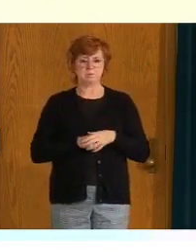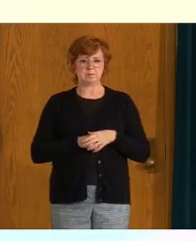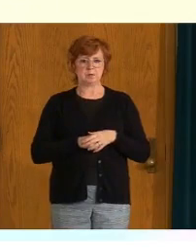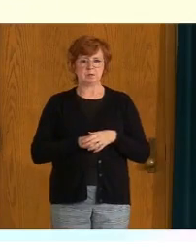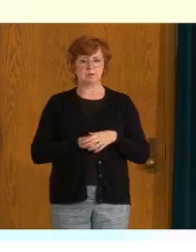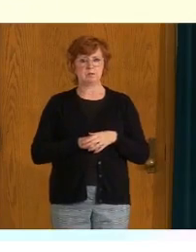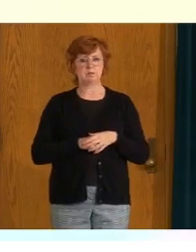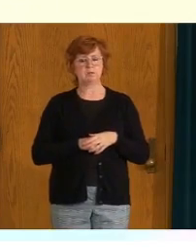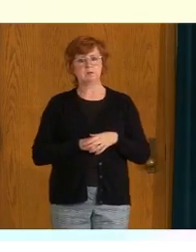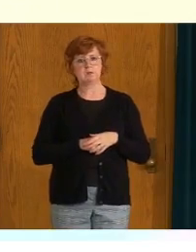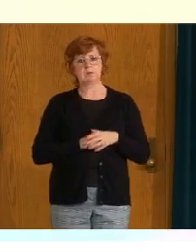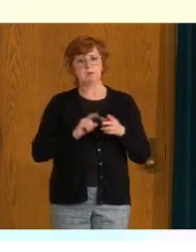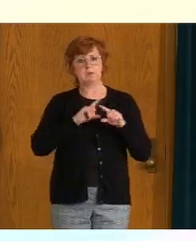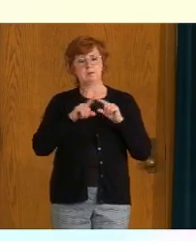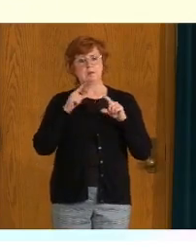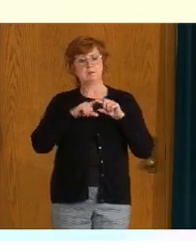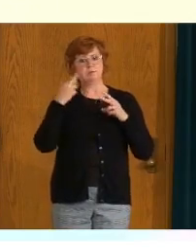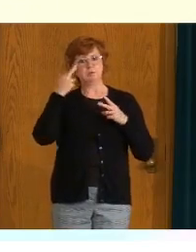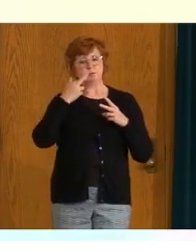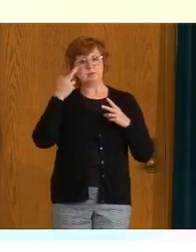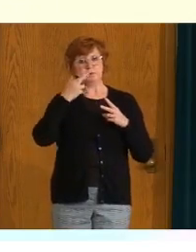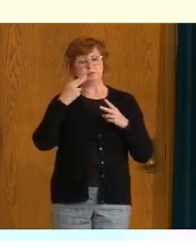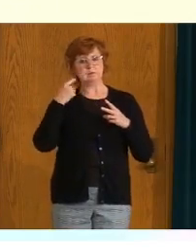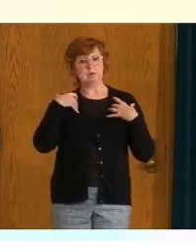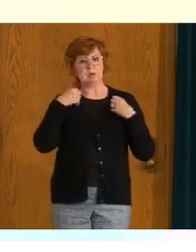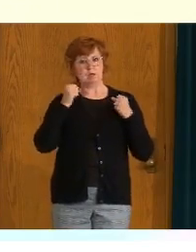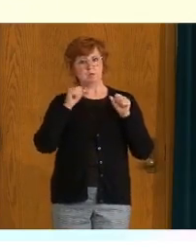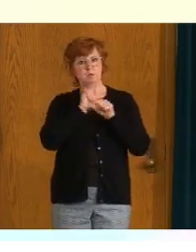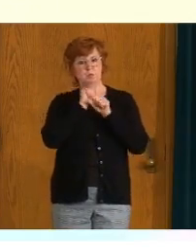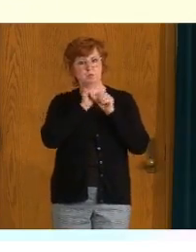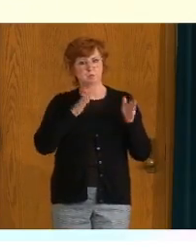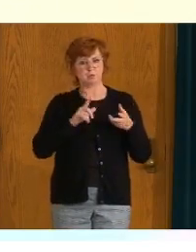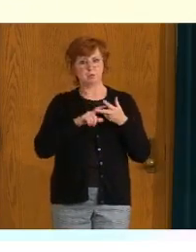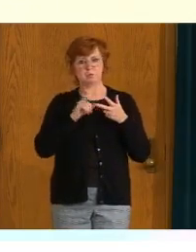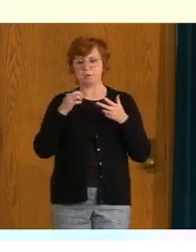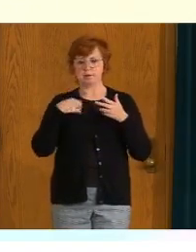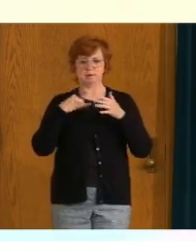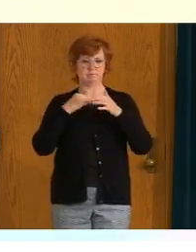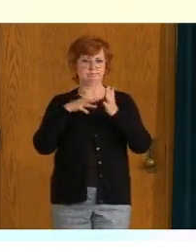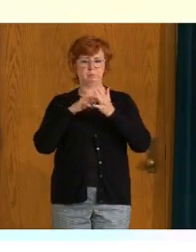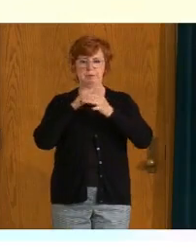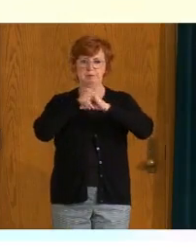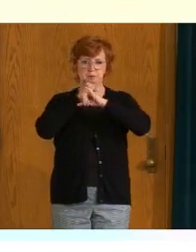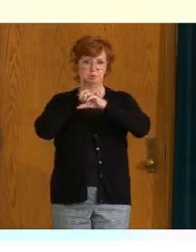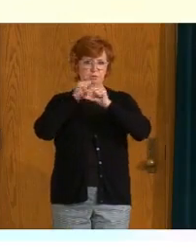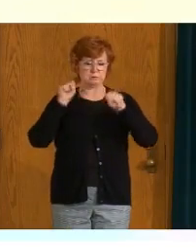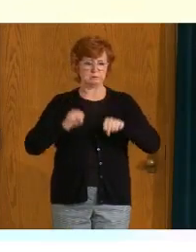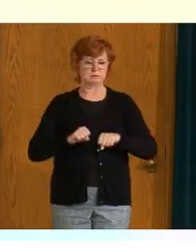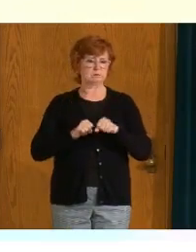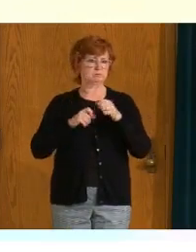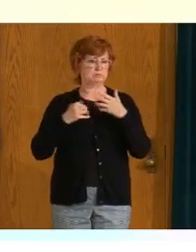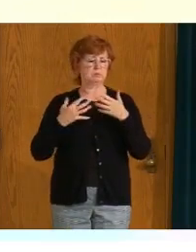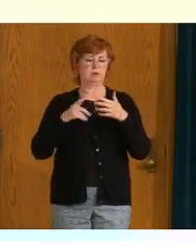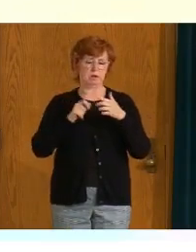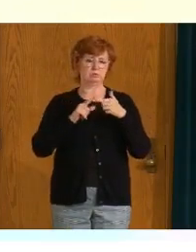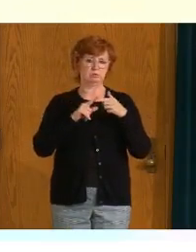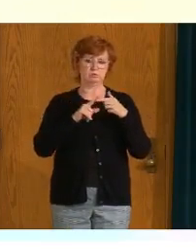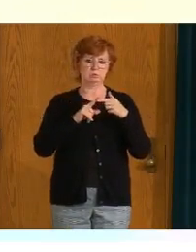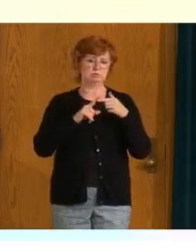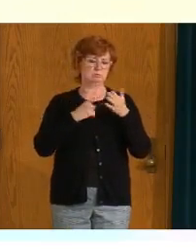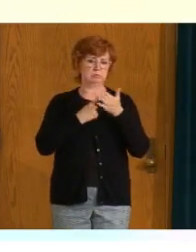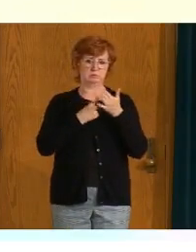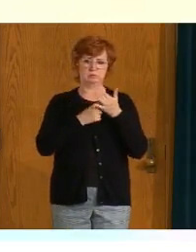healthcare worker or you yourself are fully vaccinated, immune compromised, or there are other considerations, that discussion will also happen. So,